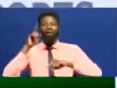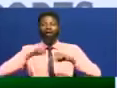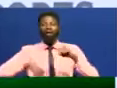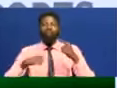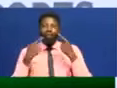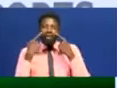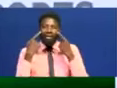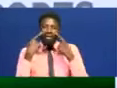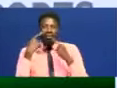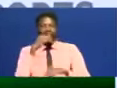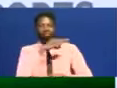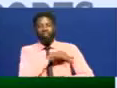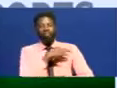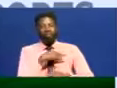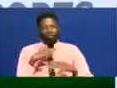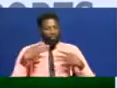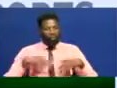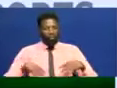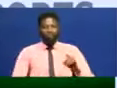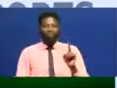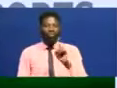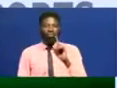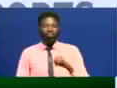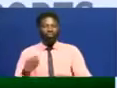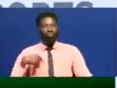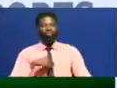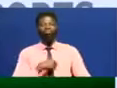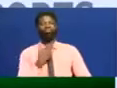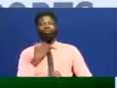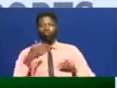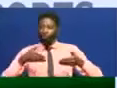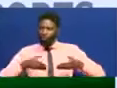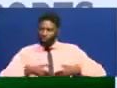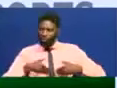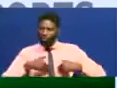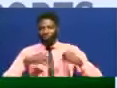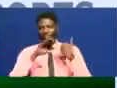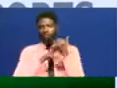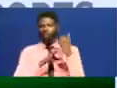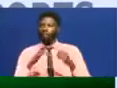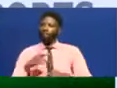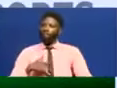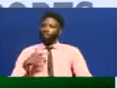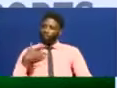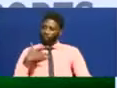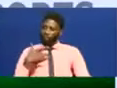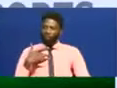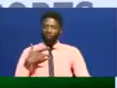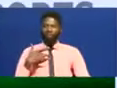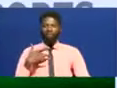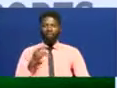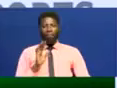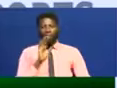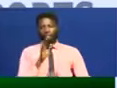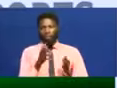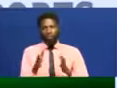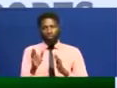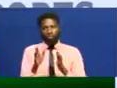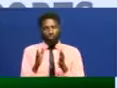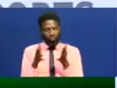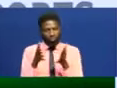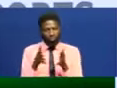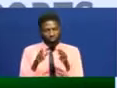real benefits to the people. We want the youth of this country to feel their moment today and not